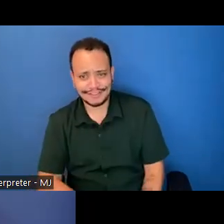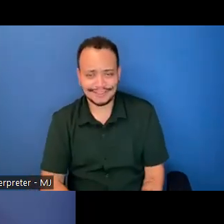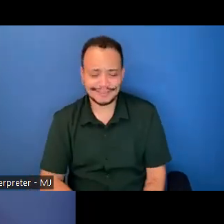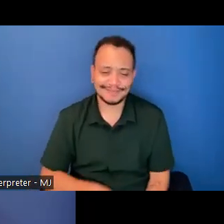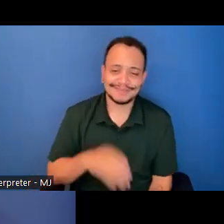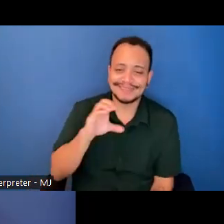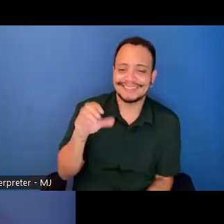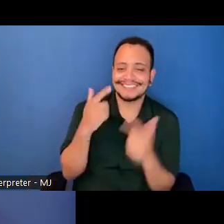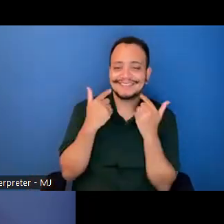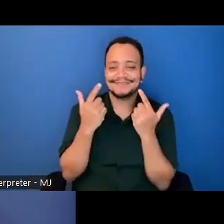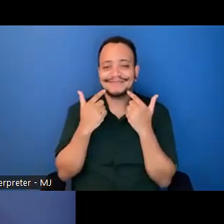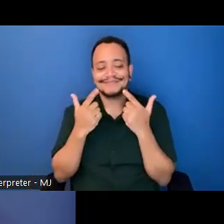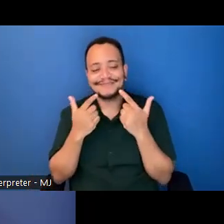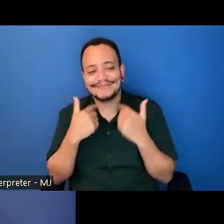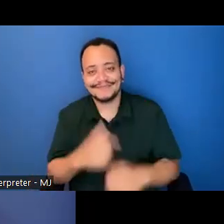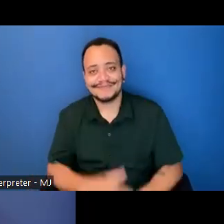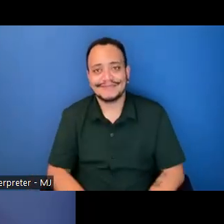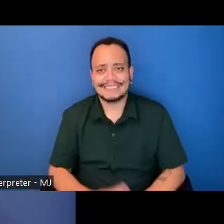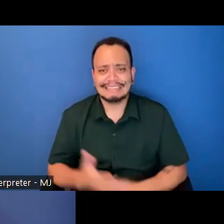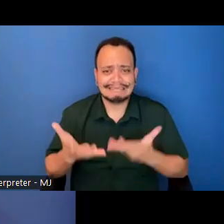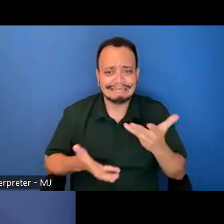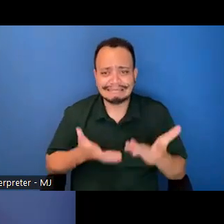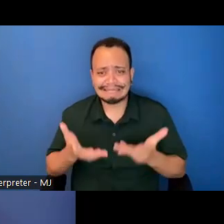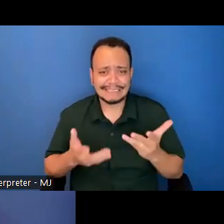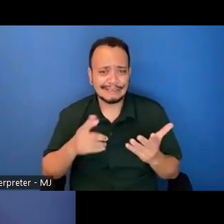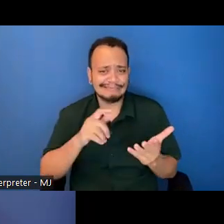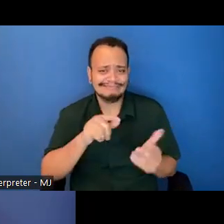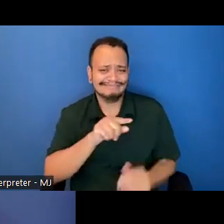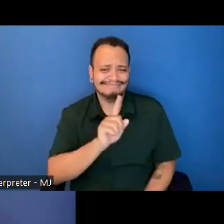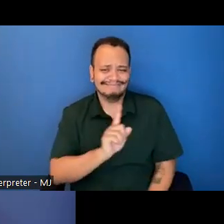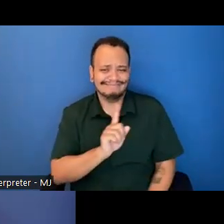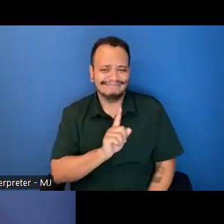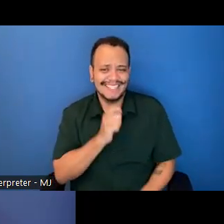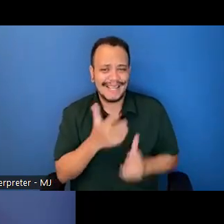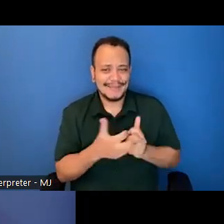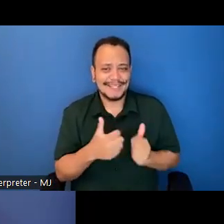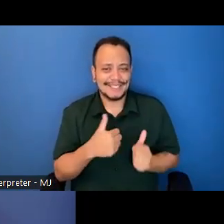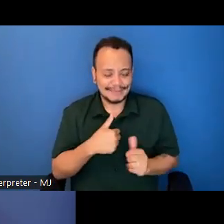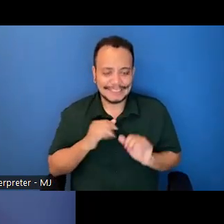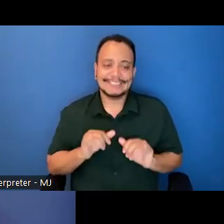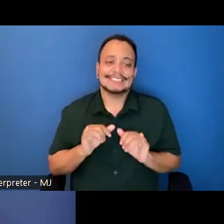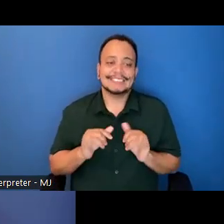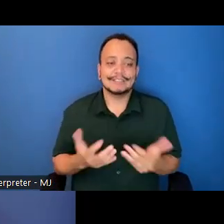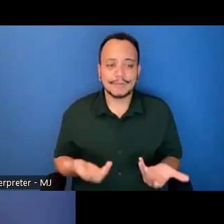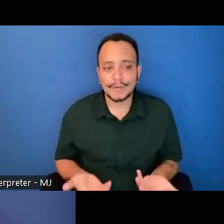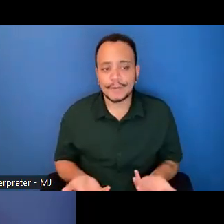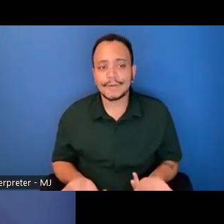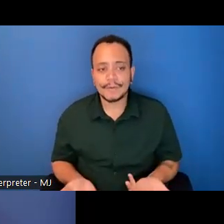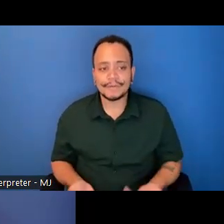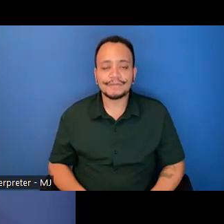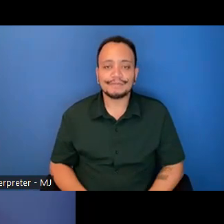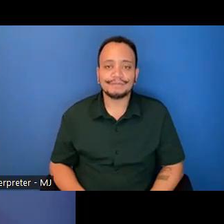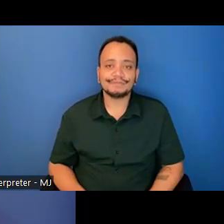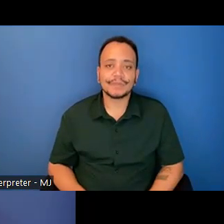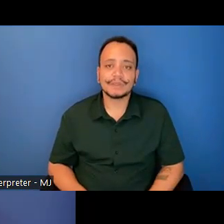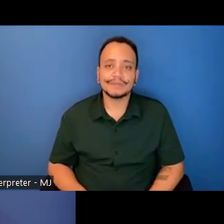right? So so you're like, oh, so that's what that, right? That's sort of maybe what the world